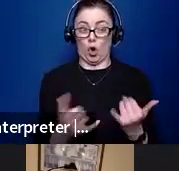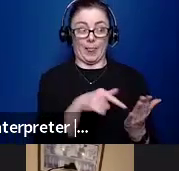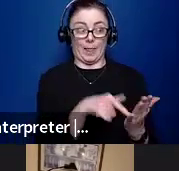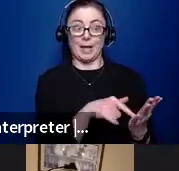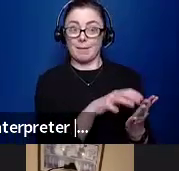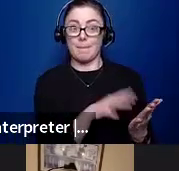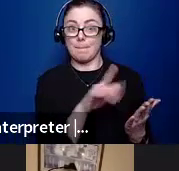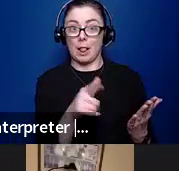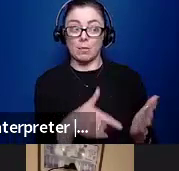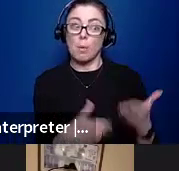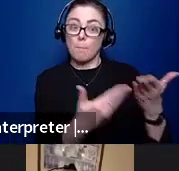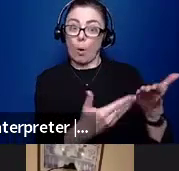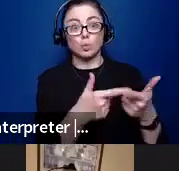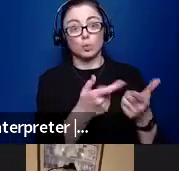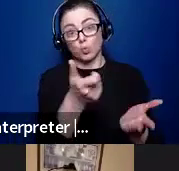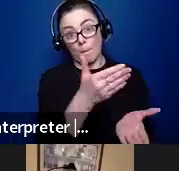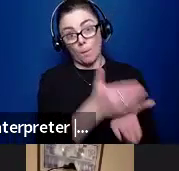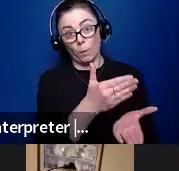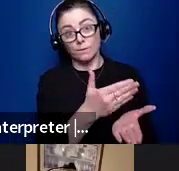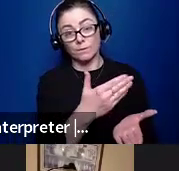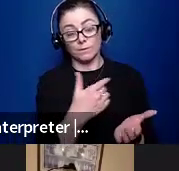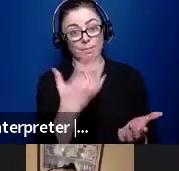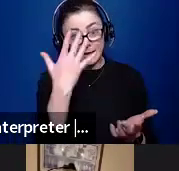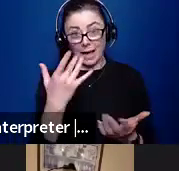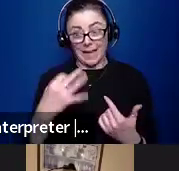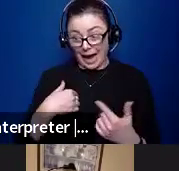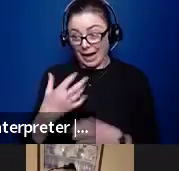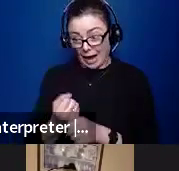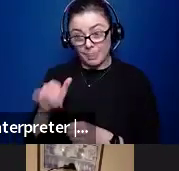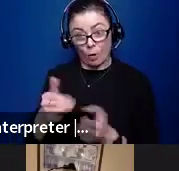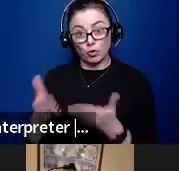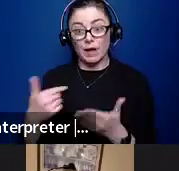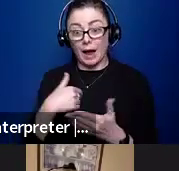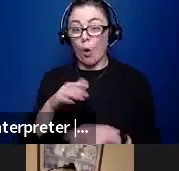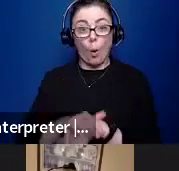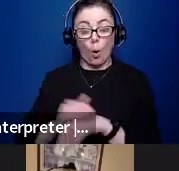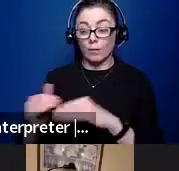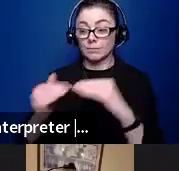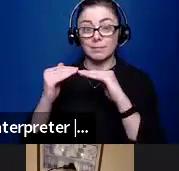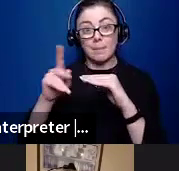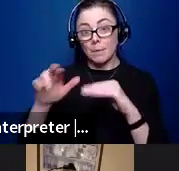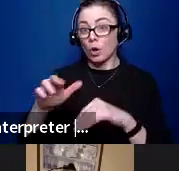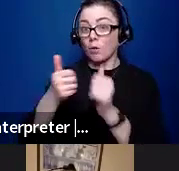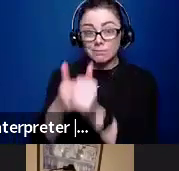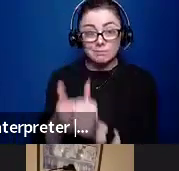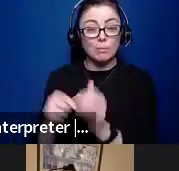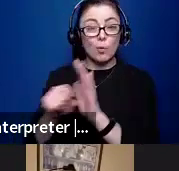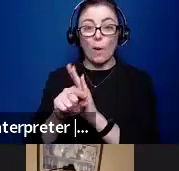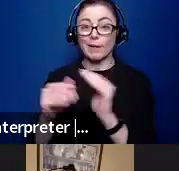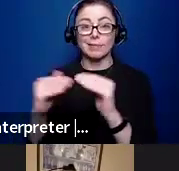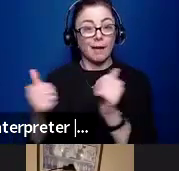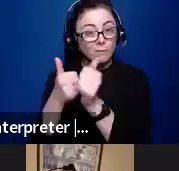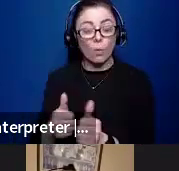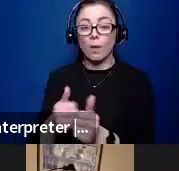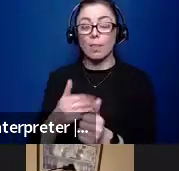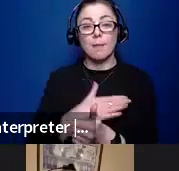removed, I was able to be on peer, on grade level with my reading and comprehension skills. I